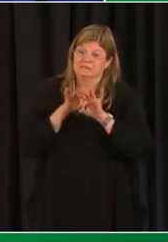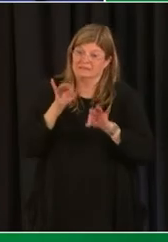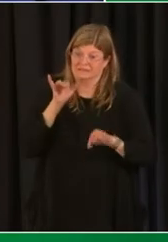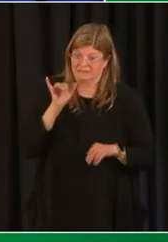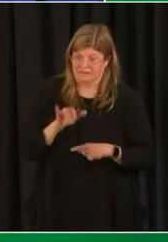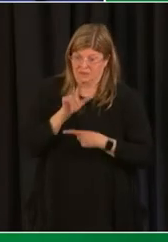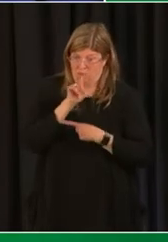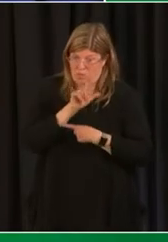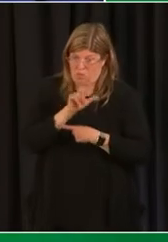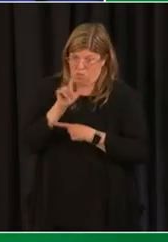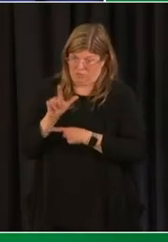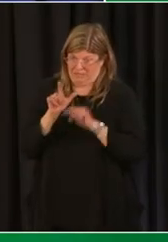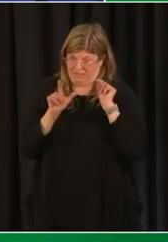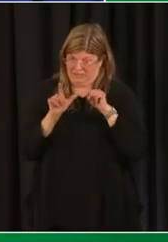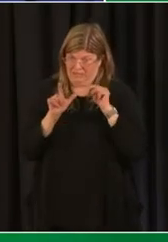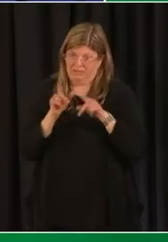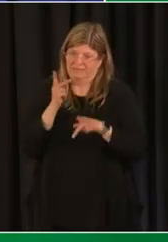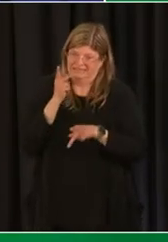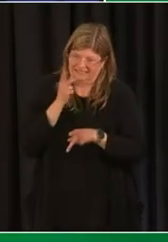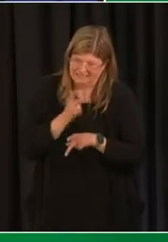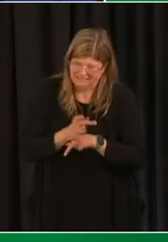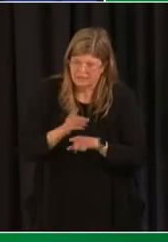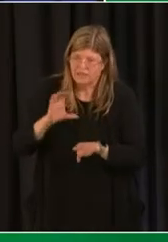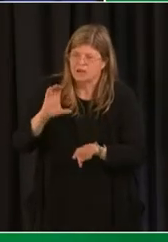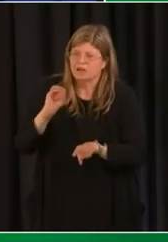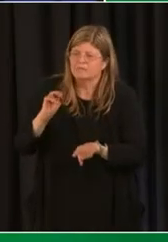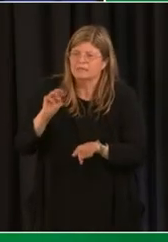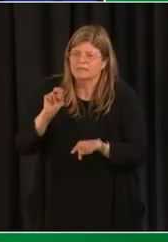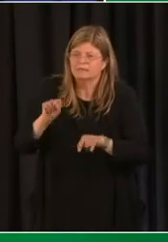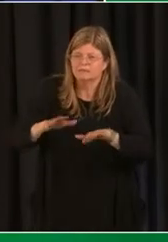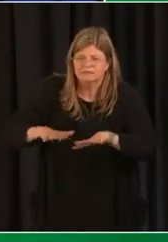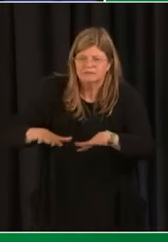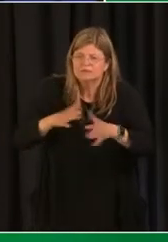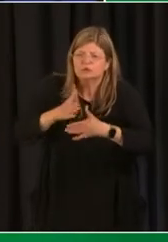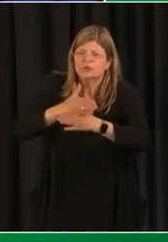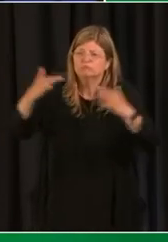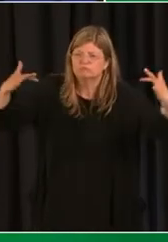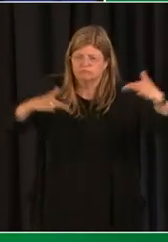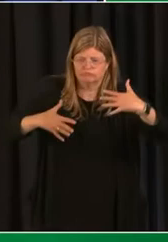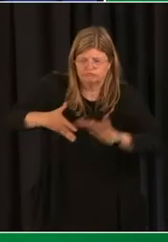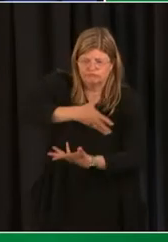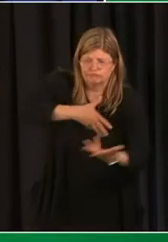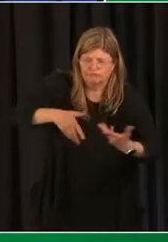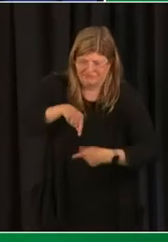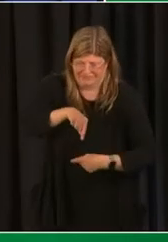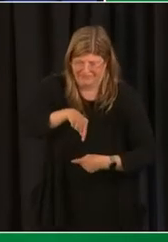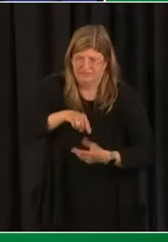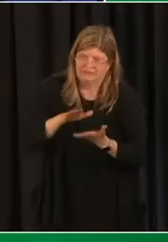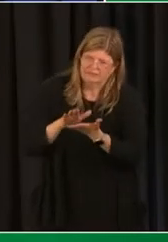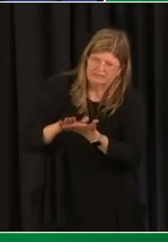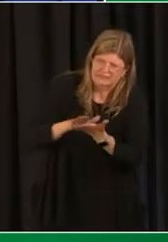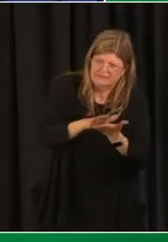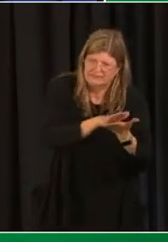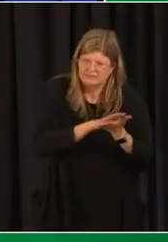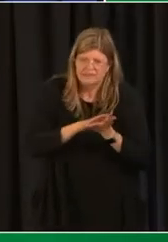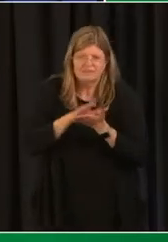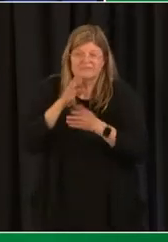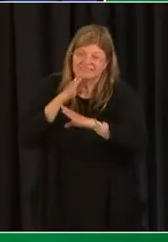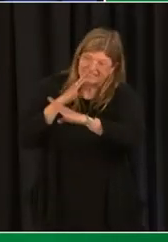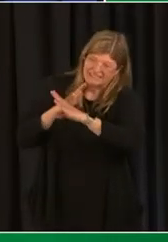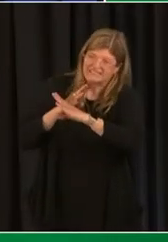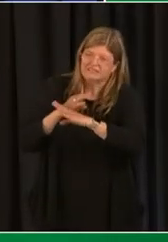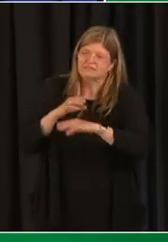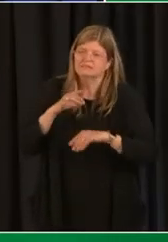that landlords keep the common areas clean. Usually, we have heard reports where